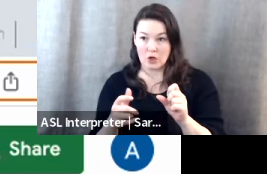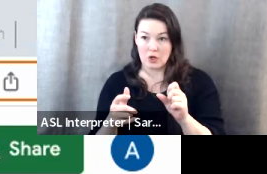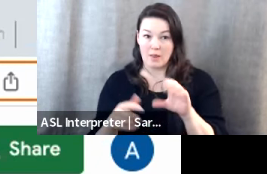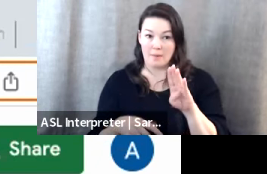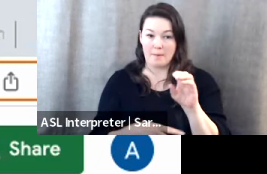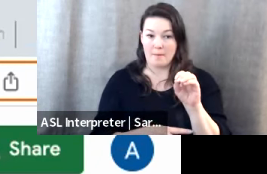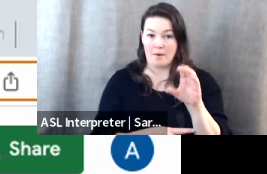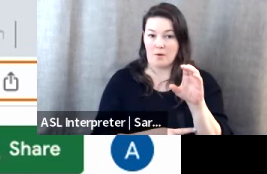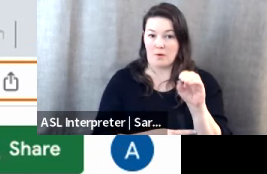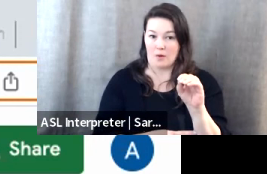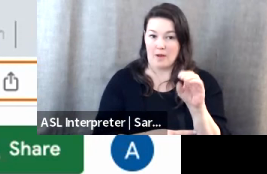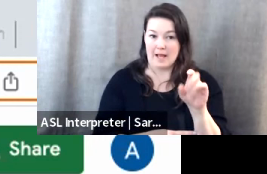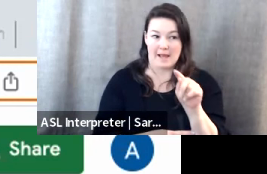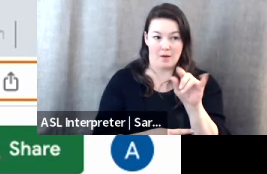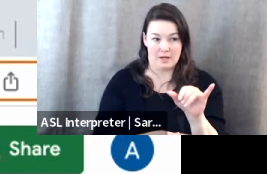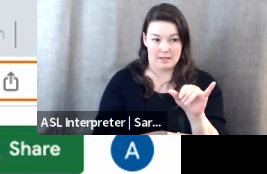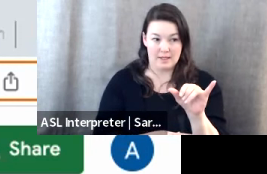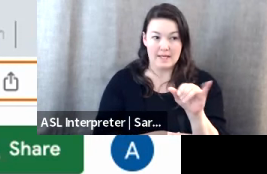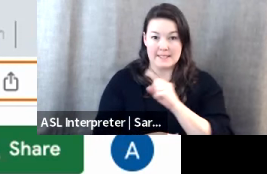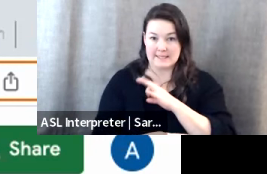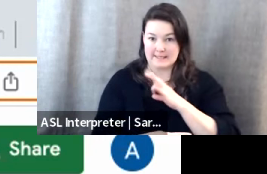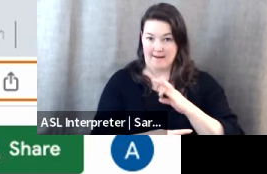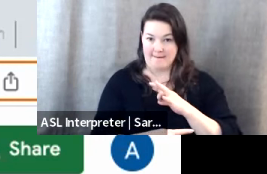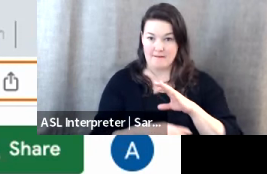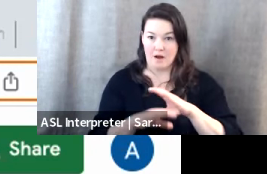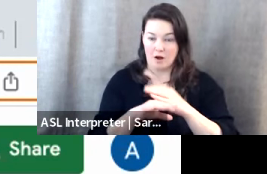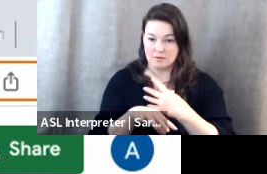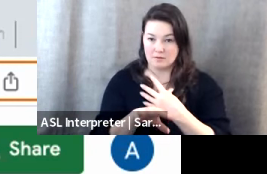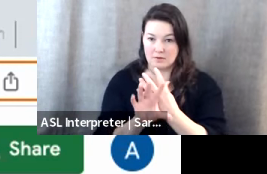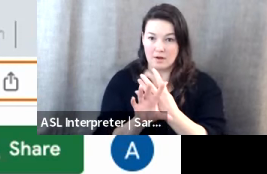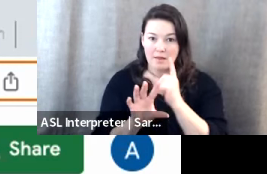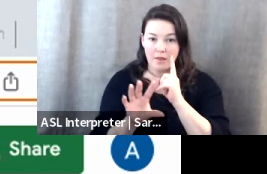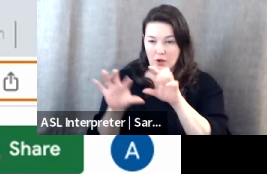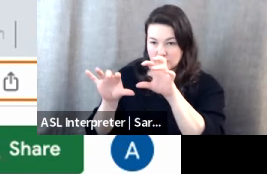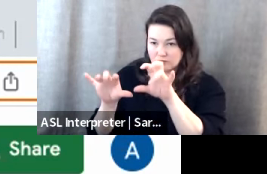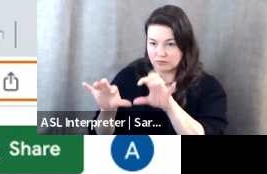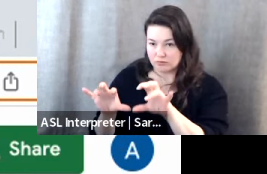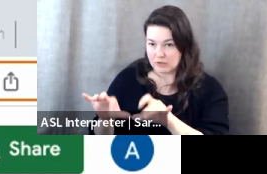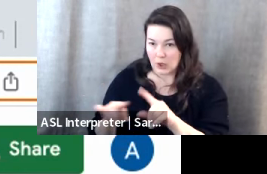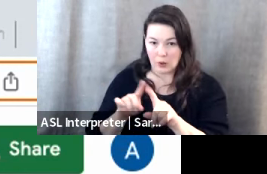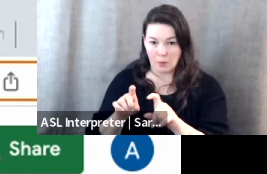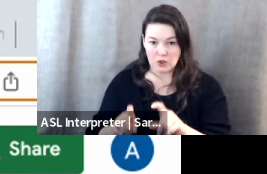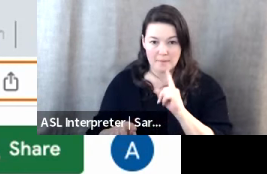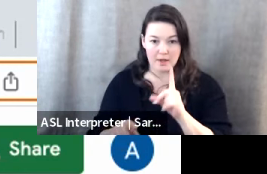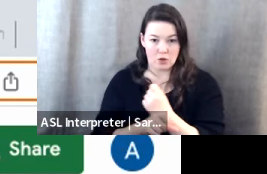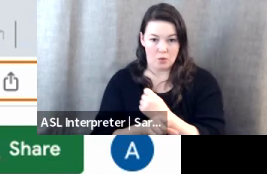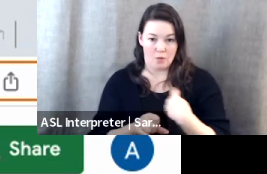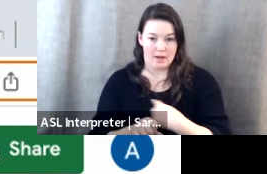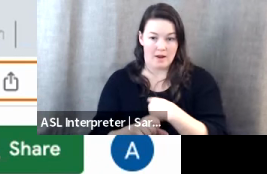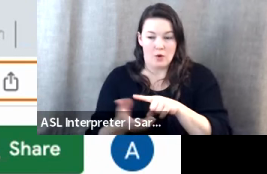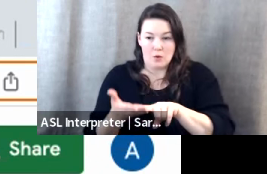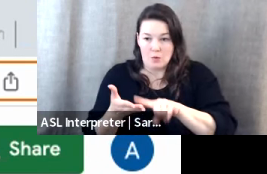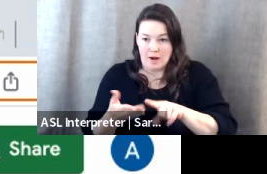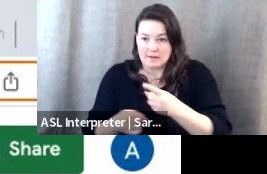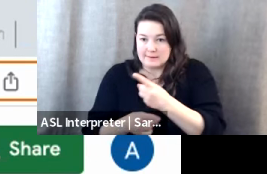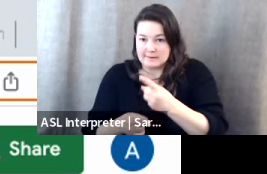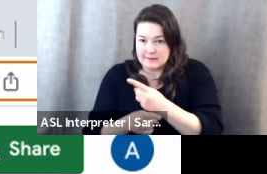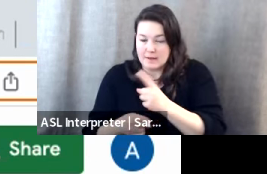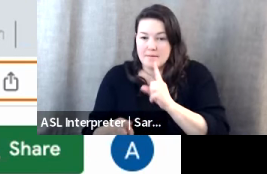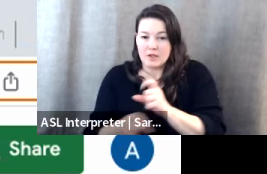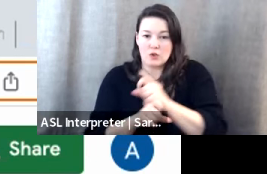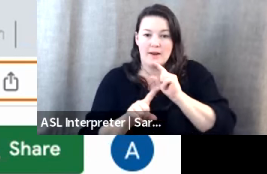up to make sure that we get answers documented back to the team. Para aclarar, los del personal del condado de Boulder están